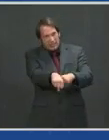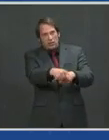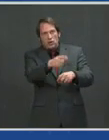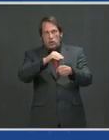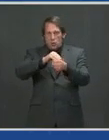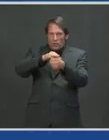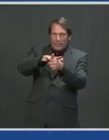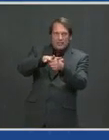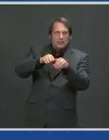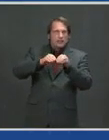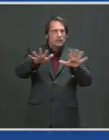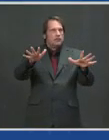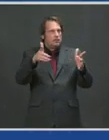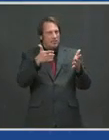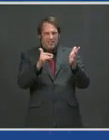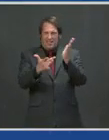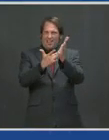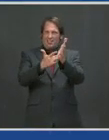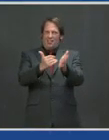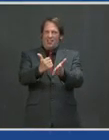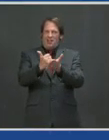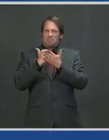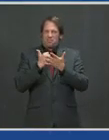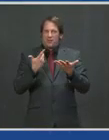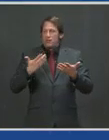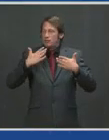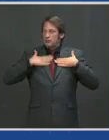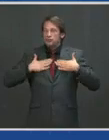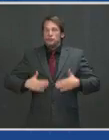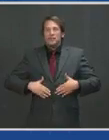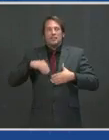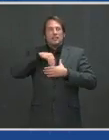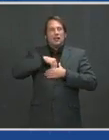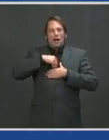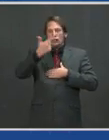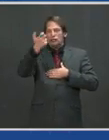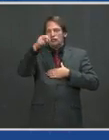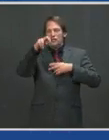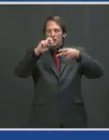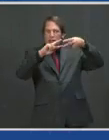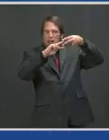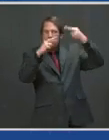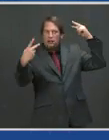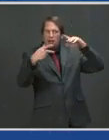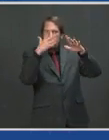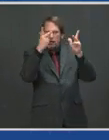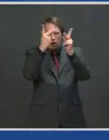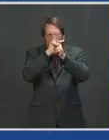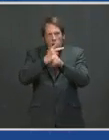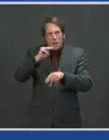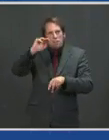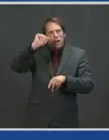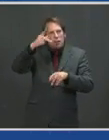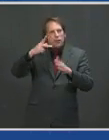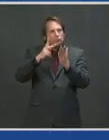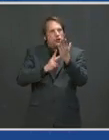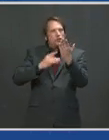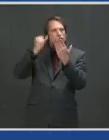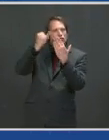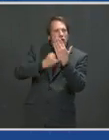to the Human Genome Project, which has led to breakthroughs in how we understand and fight cancer and other diseases.